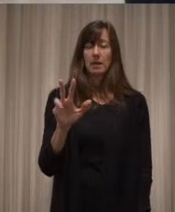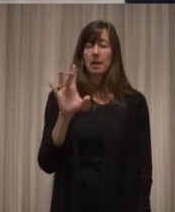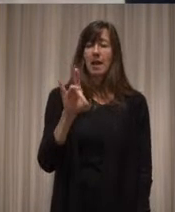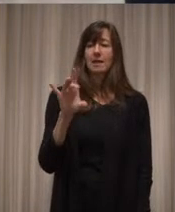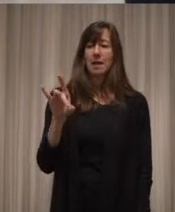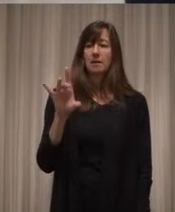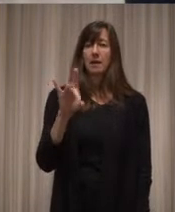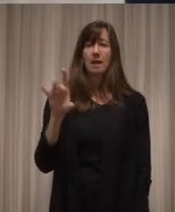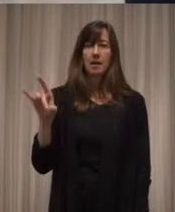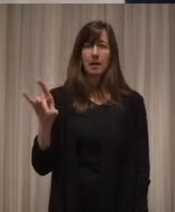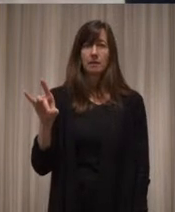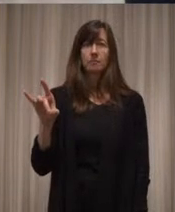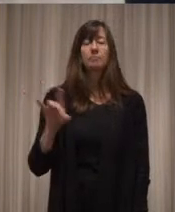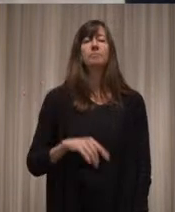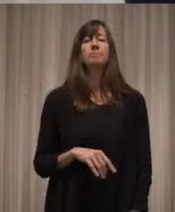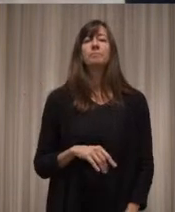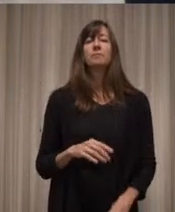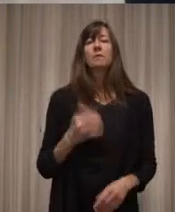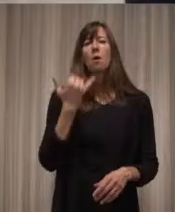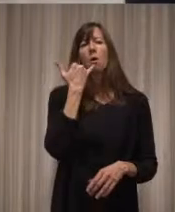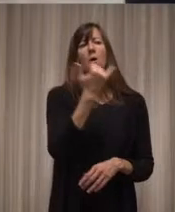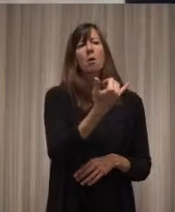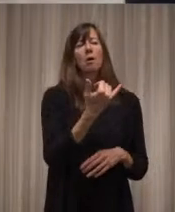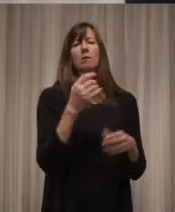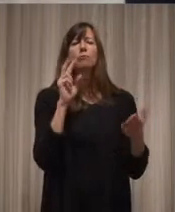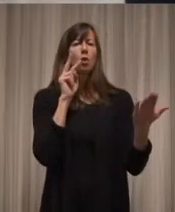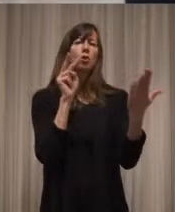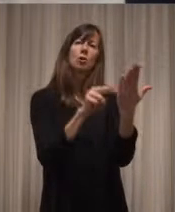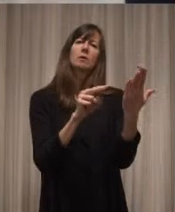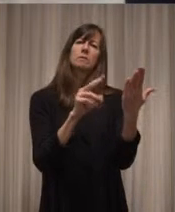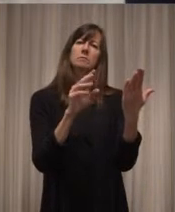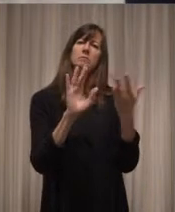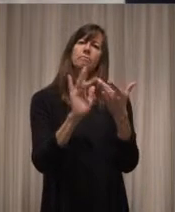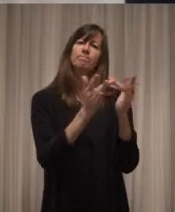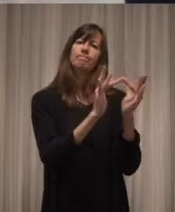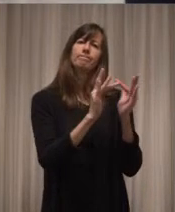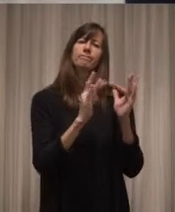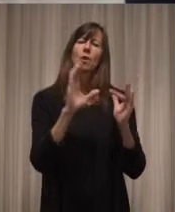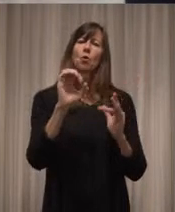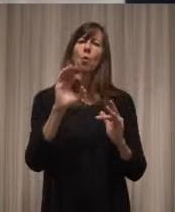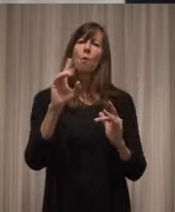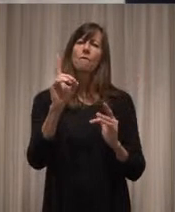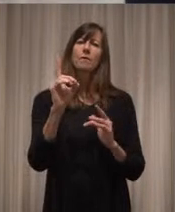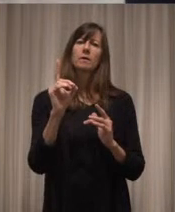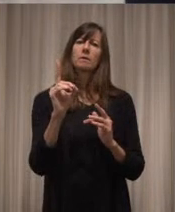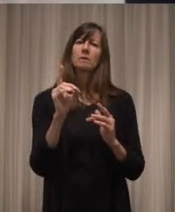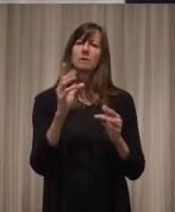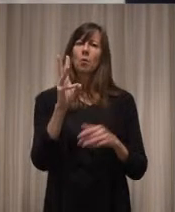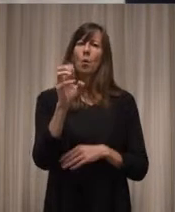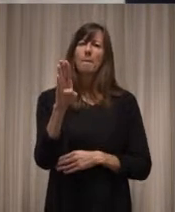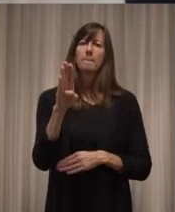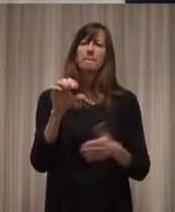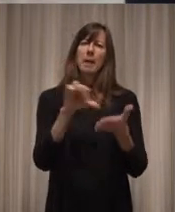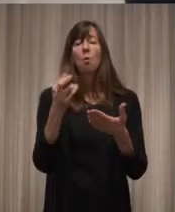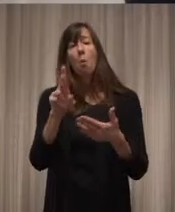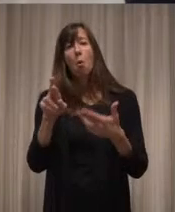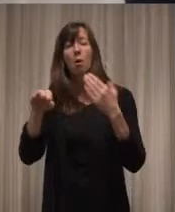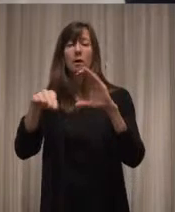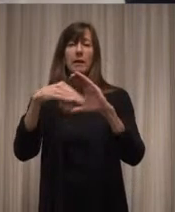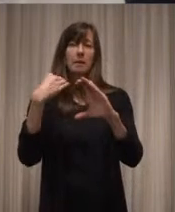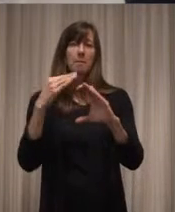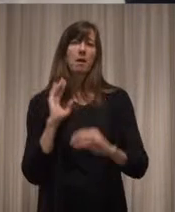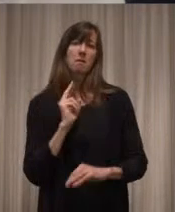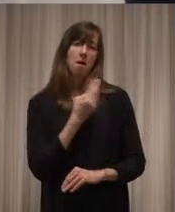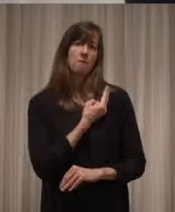845-443-8888. You can also go on our COVID-19 web portal or send us an email. Thank you to our